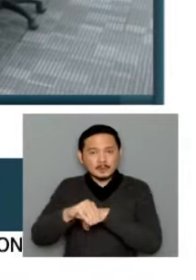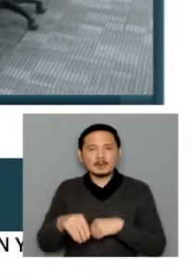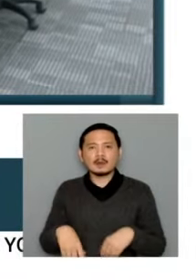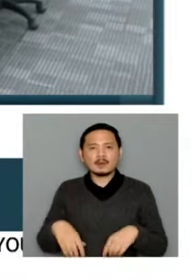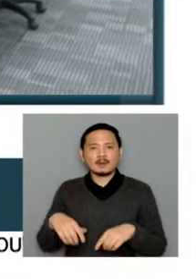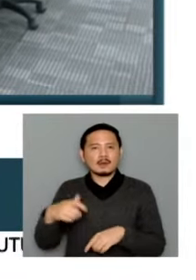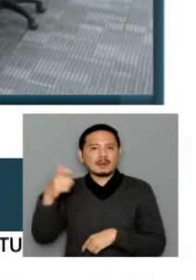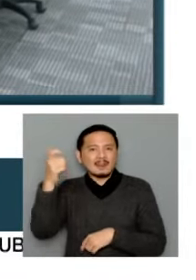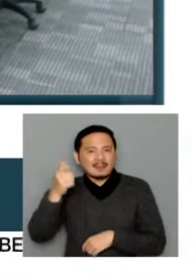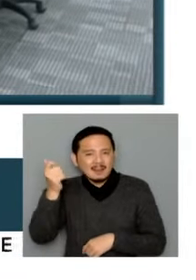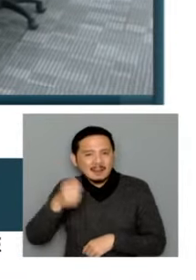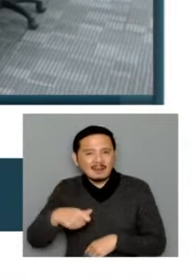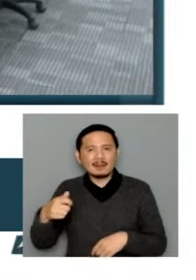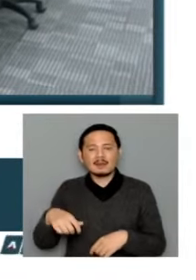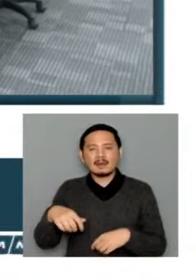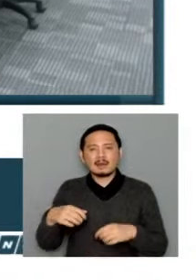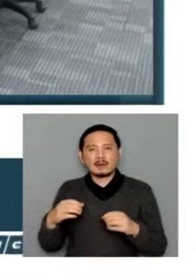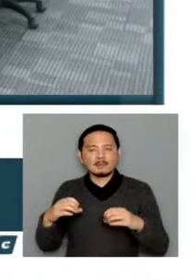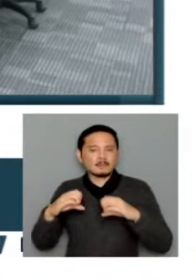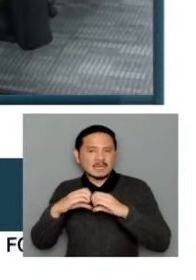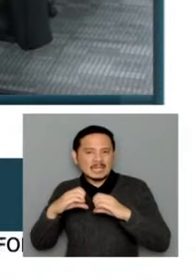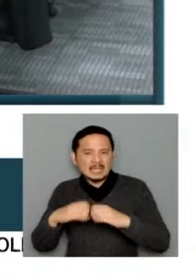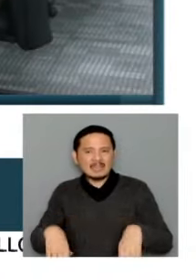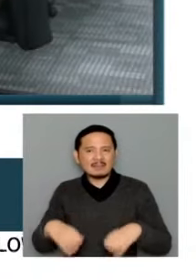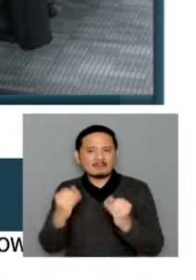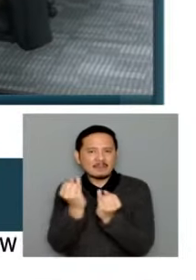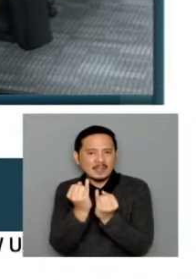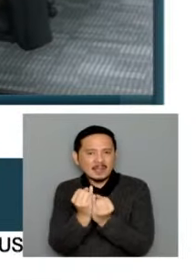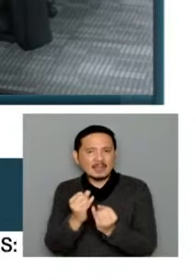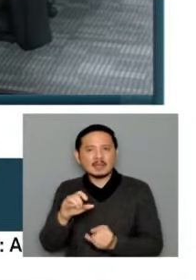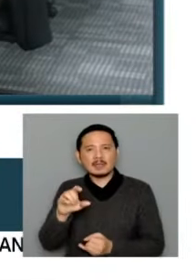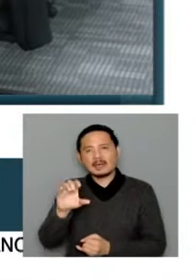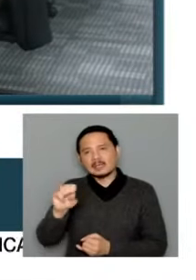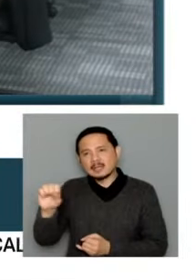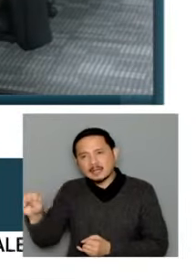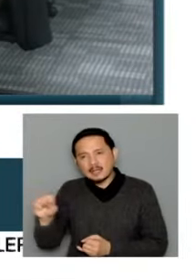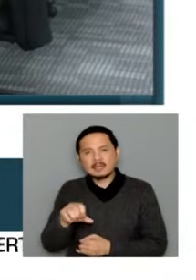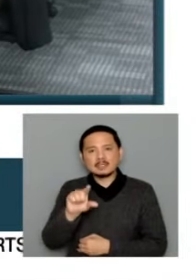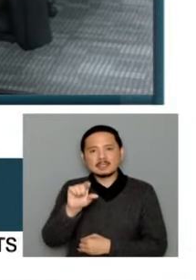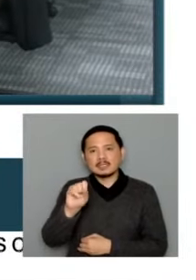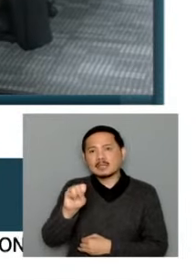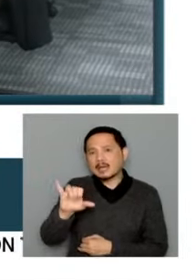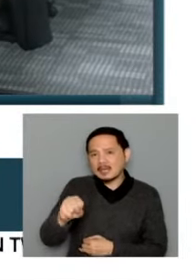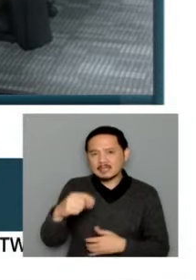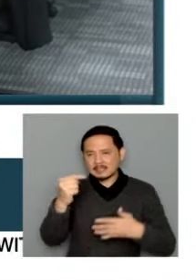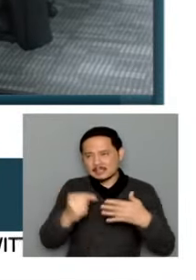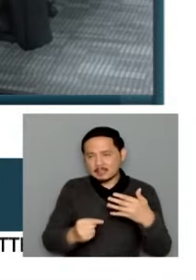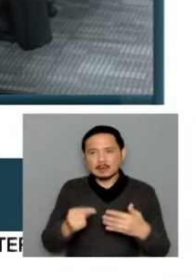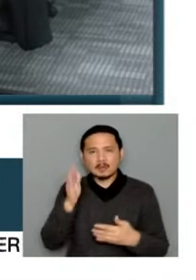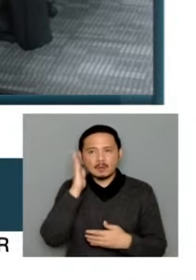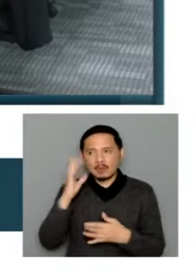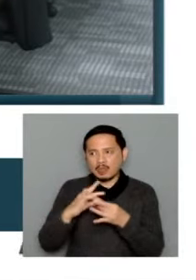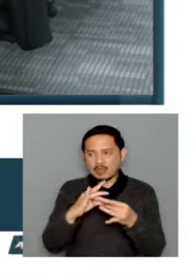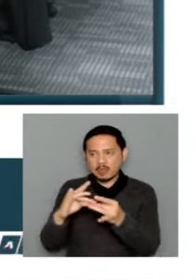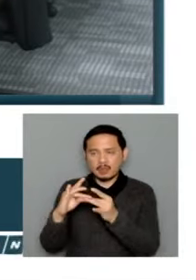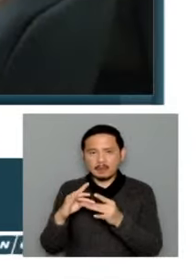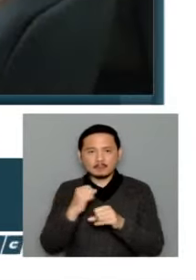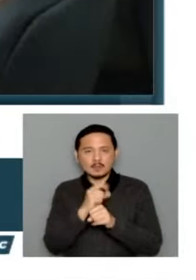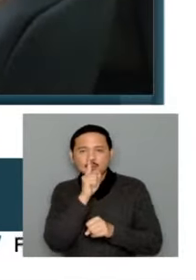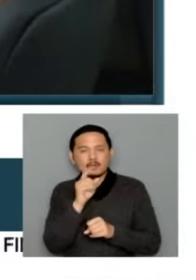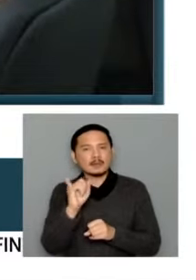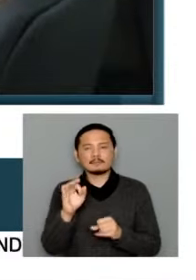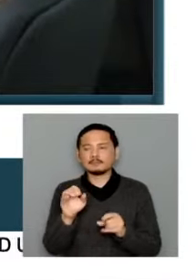PhilHealth, GSIS, and SSS into addressing certain issues, such as the continuing threat of the